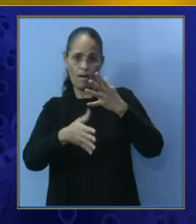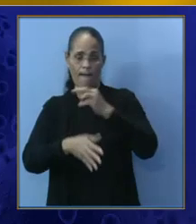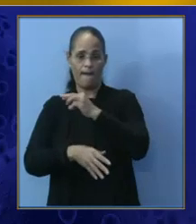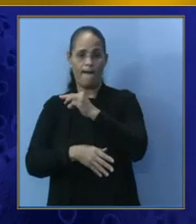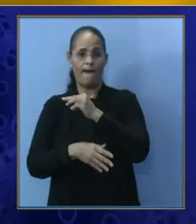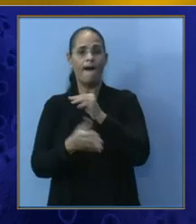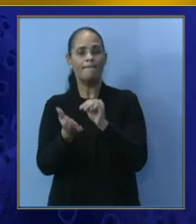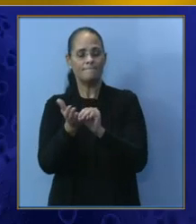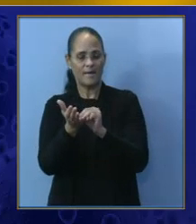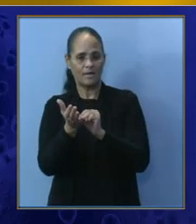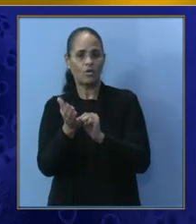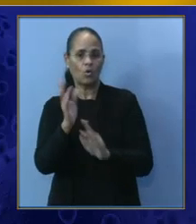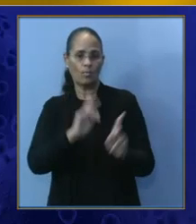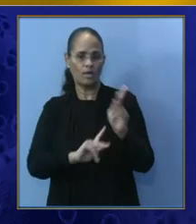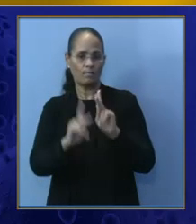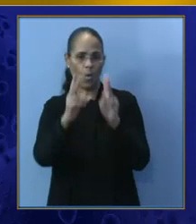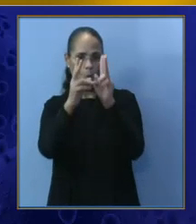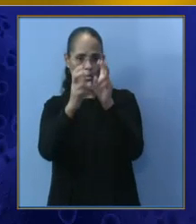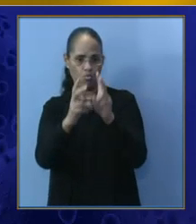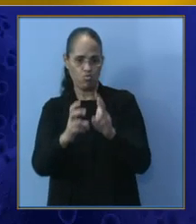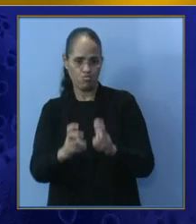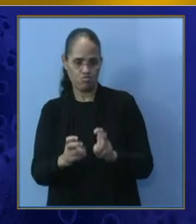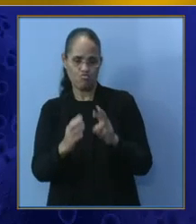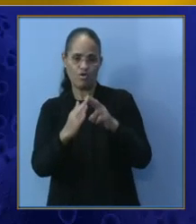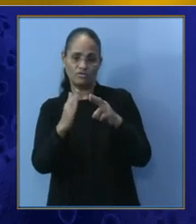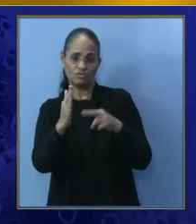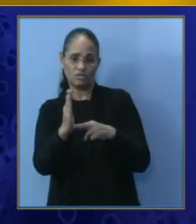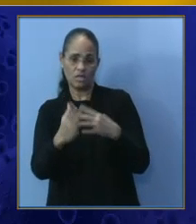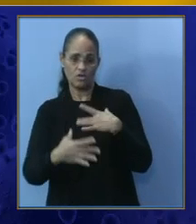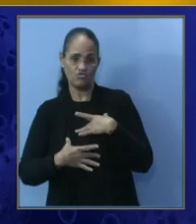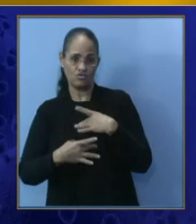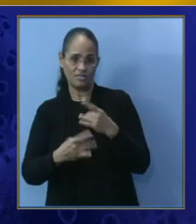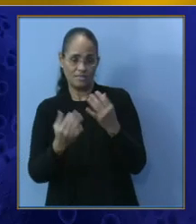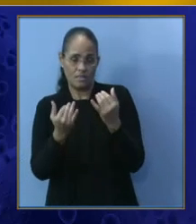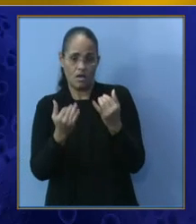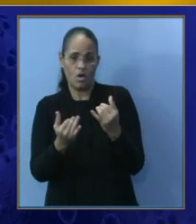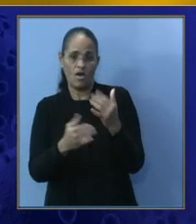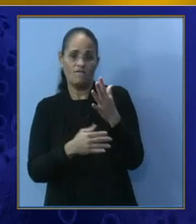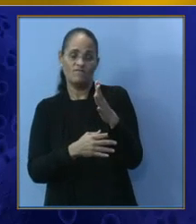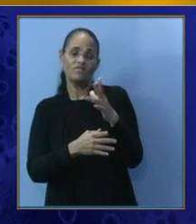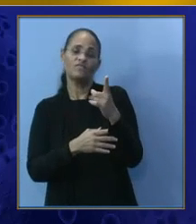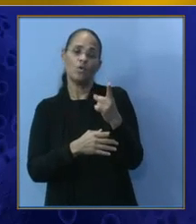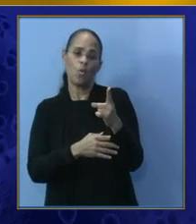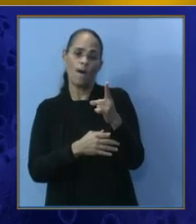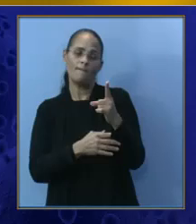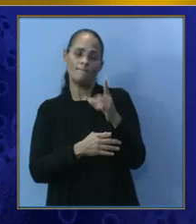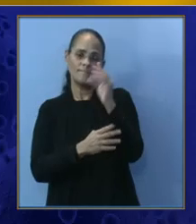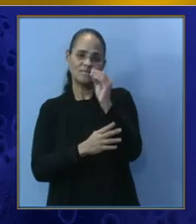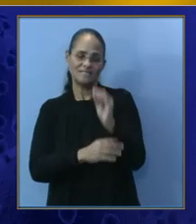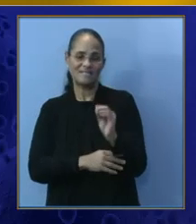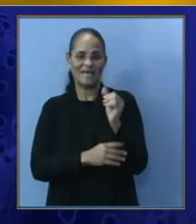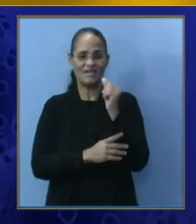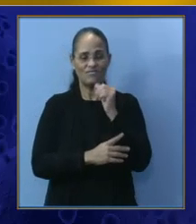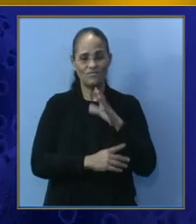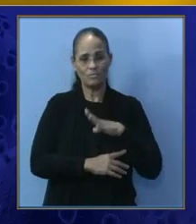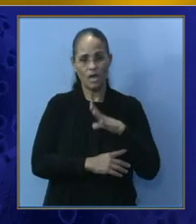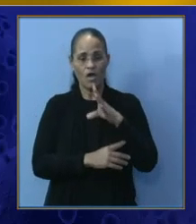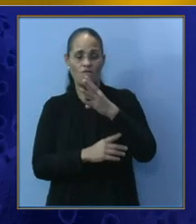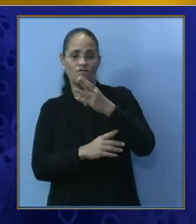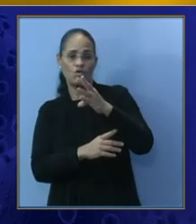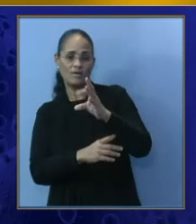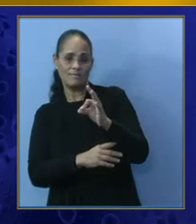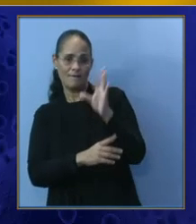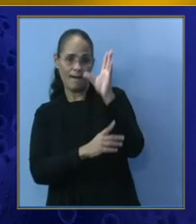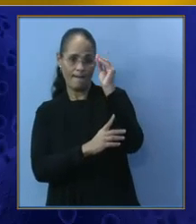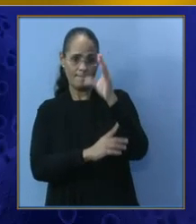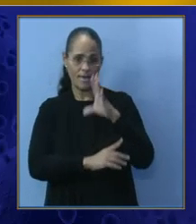personnel. The breakdown of those registering their interests is as follows. 51% are female, 49% are